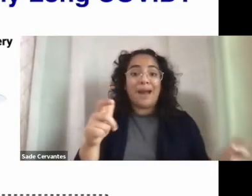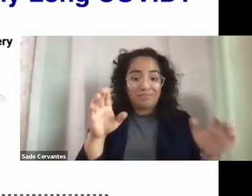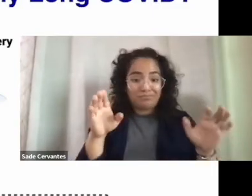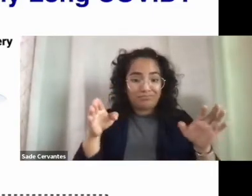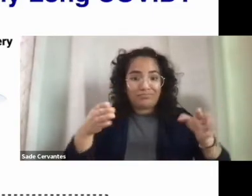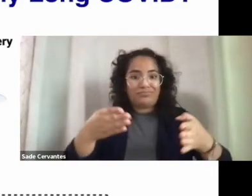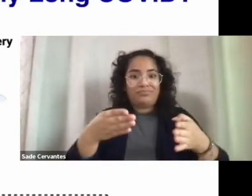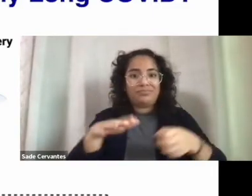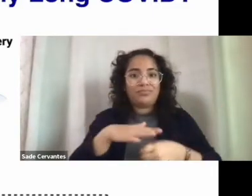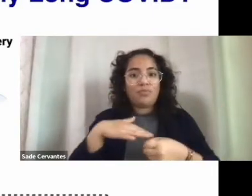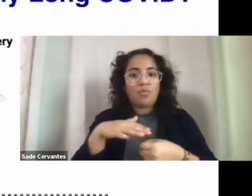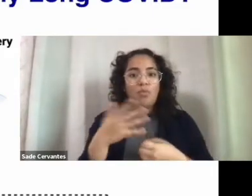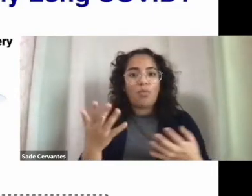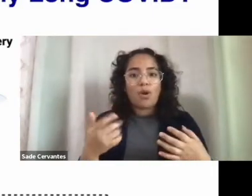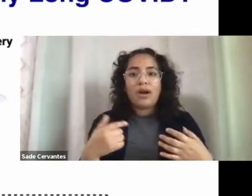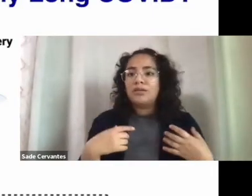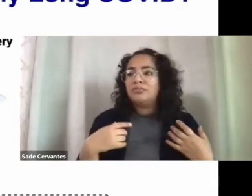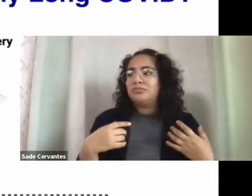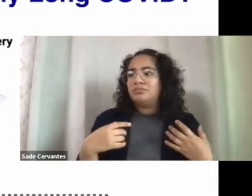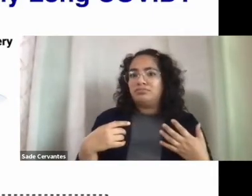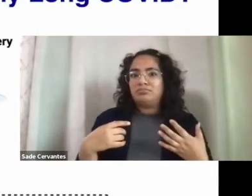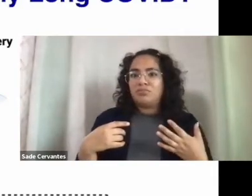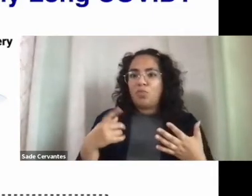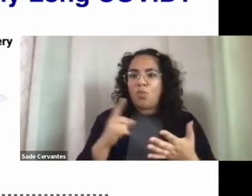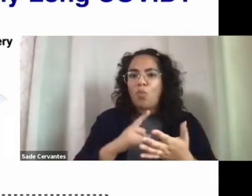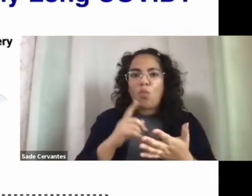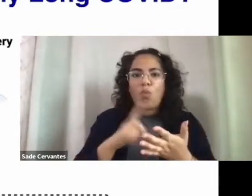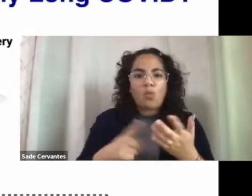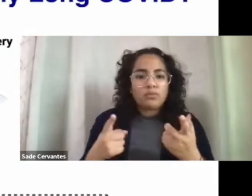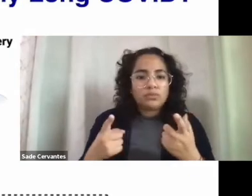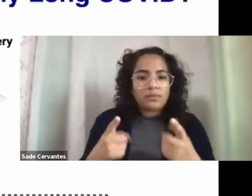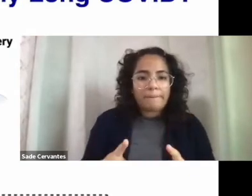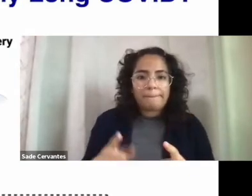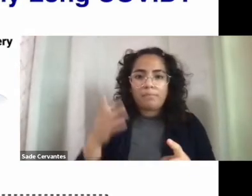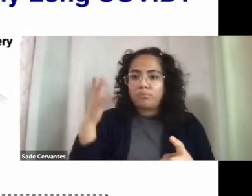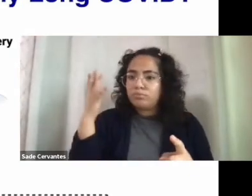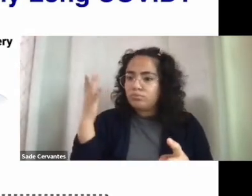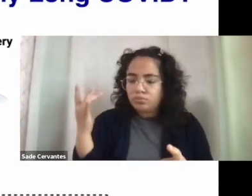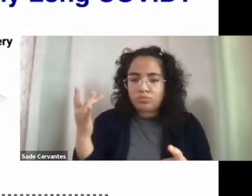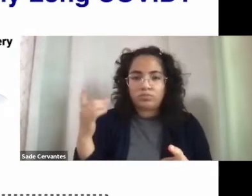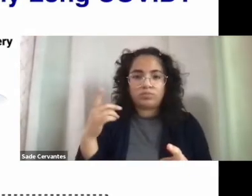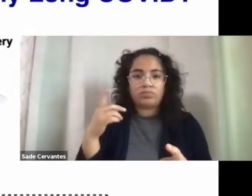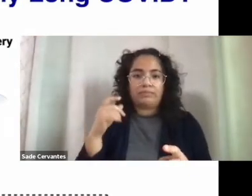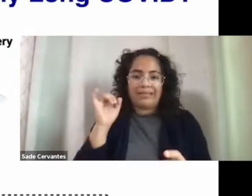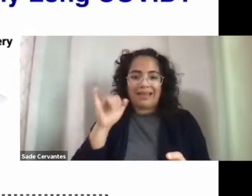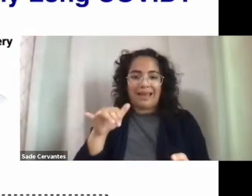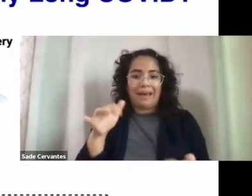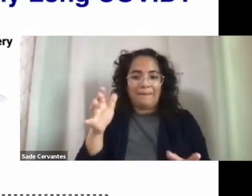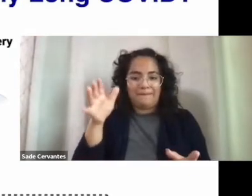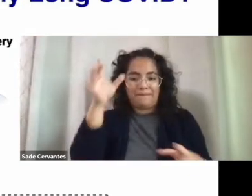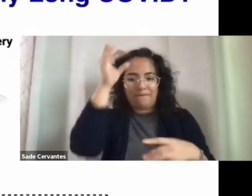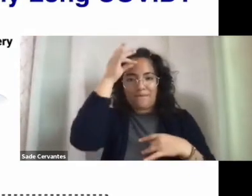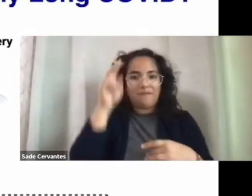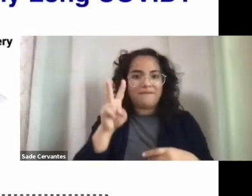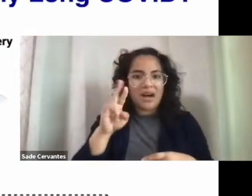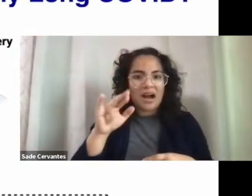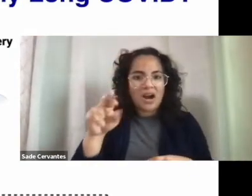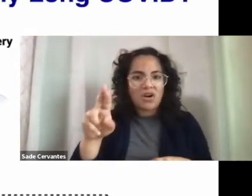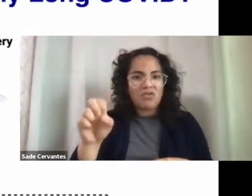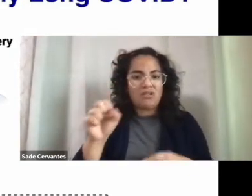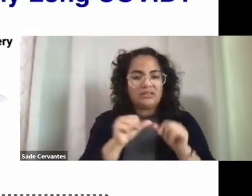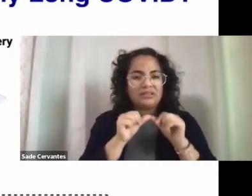is what is actually driving that inflammation. Is it the potentially persistent virus that I just talked about? And are